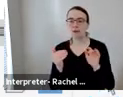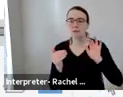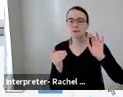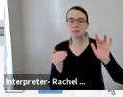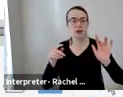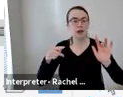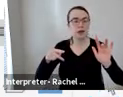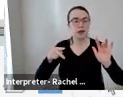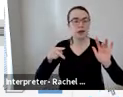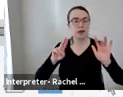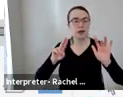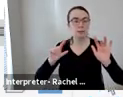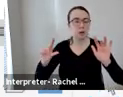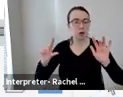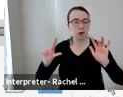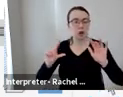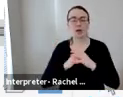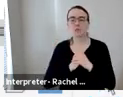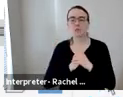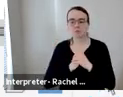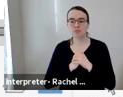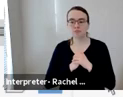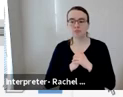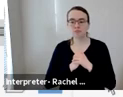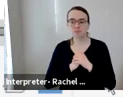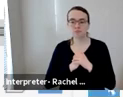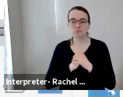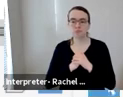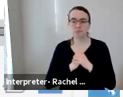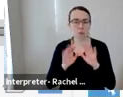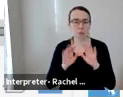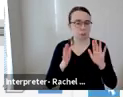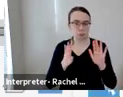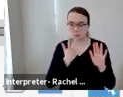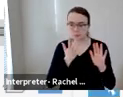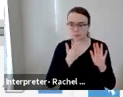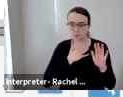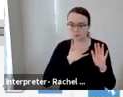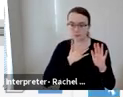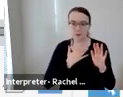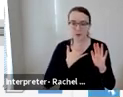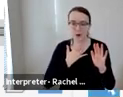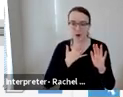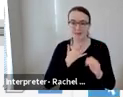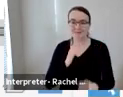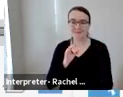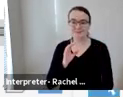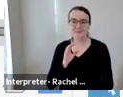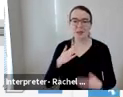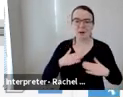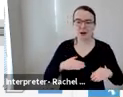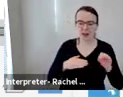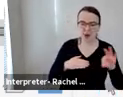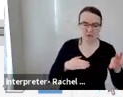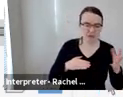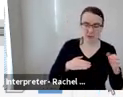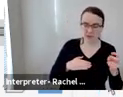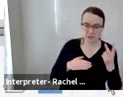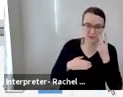pull, and that, push that, whoops, turn that body off really quick just so I don't see that